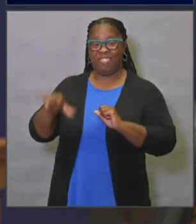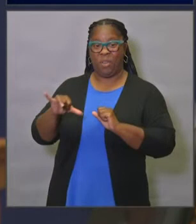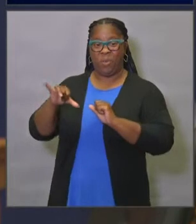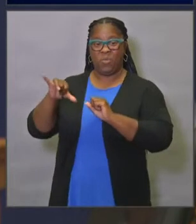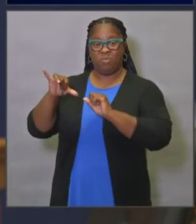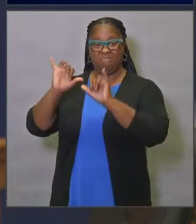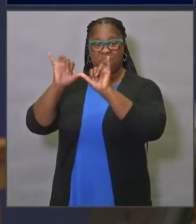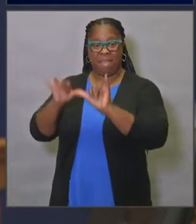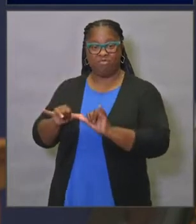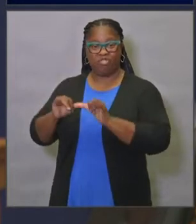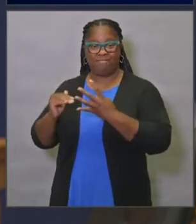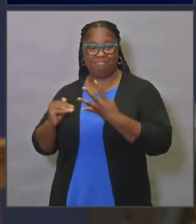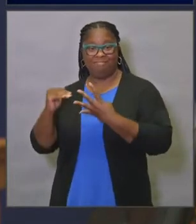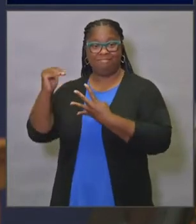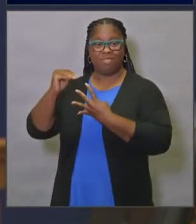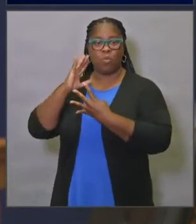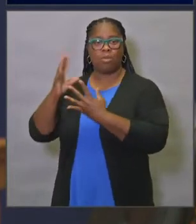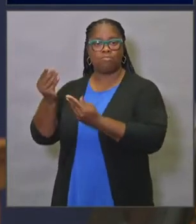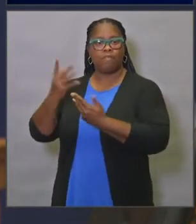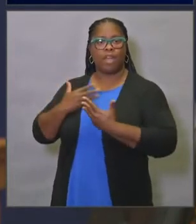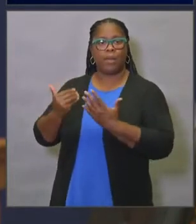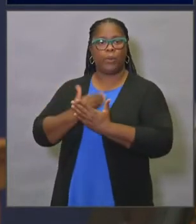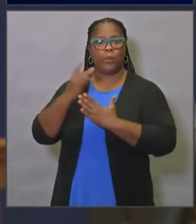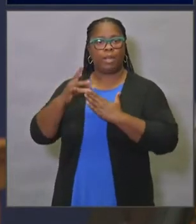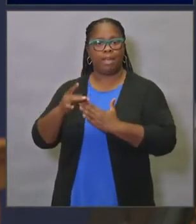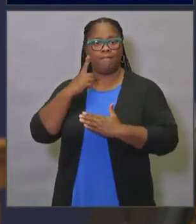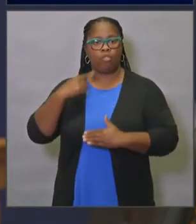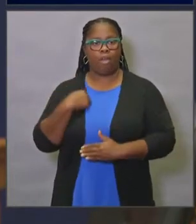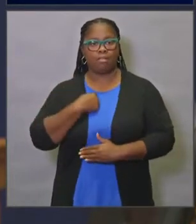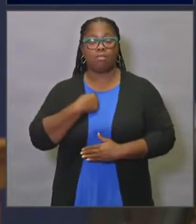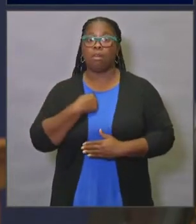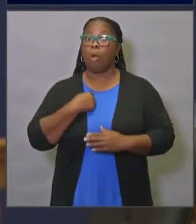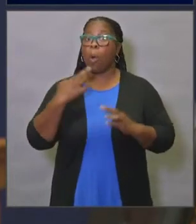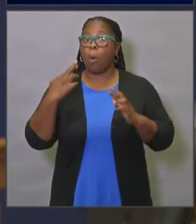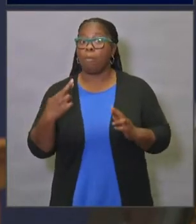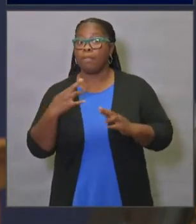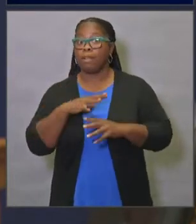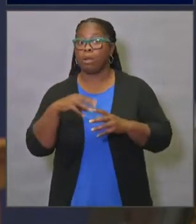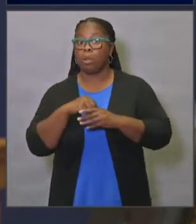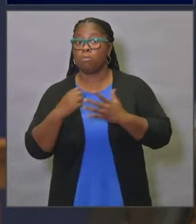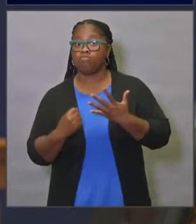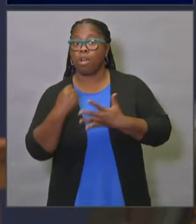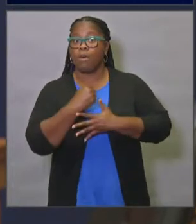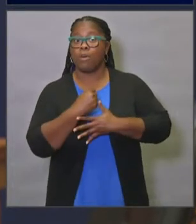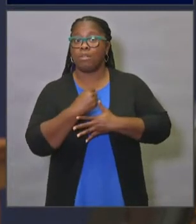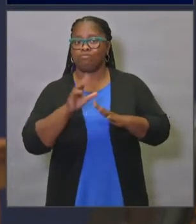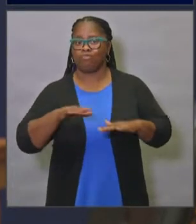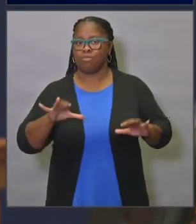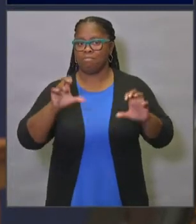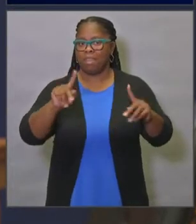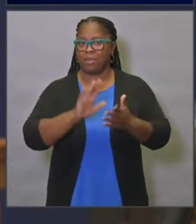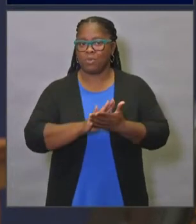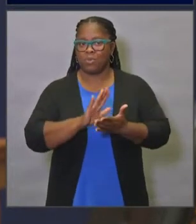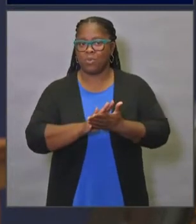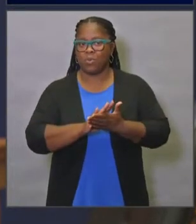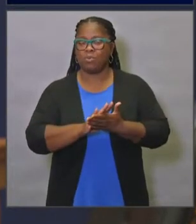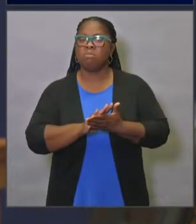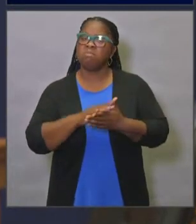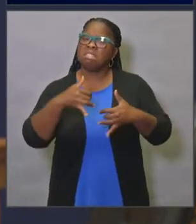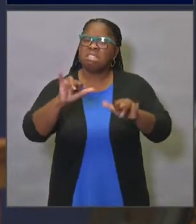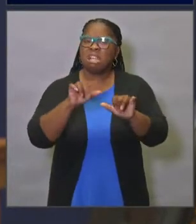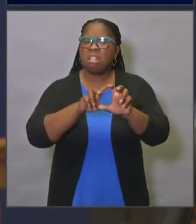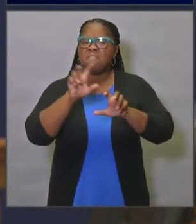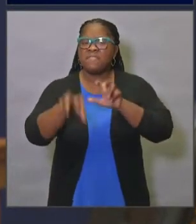I hope with this new guidance, we can also prioritize getting our children back to school. While we continue to make investments in remote